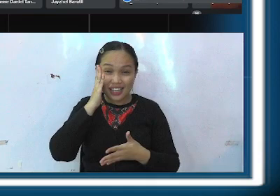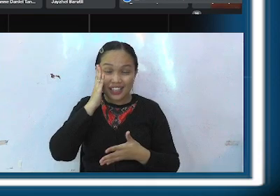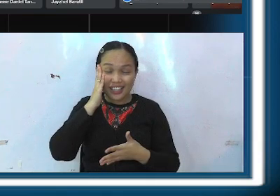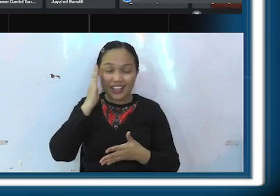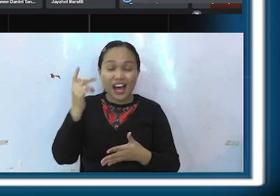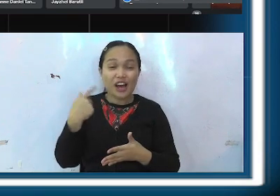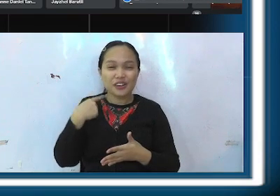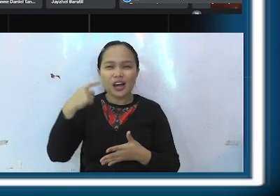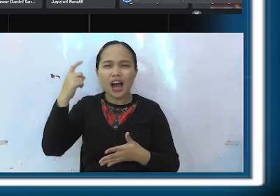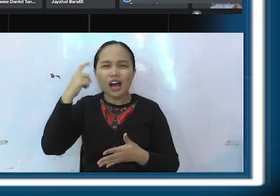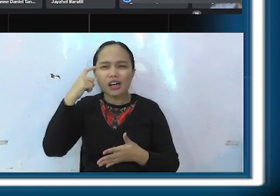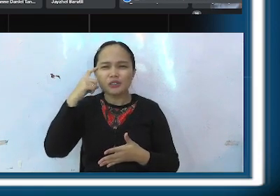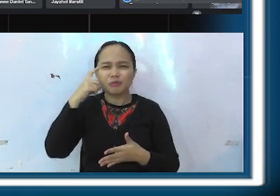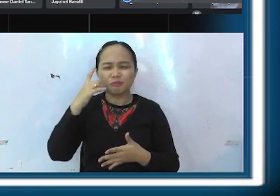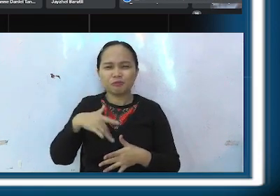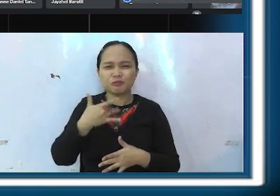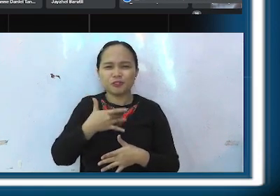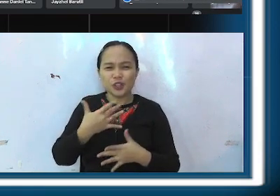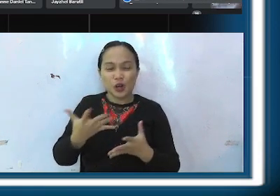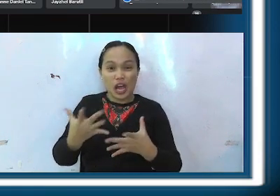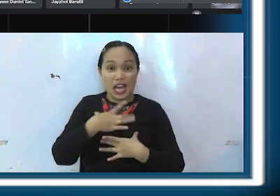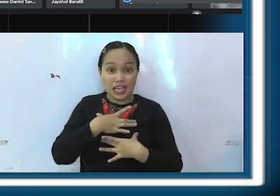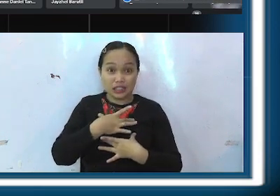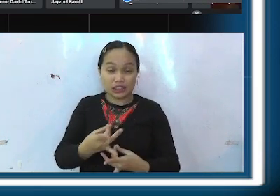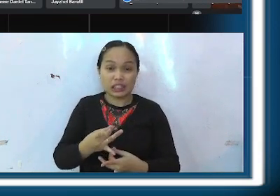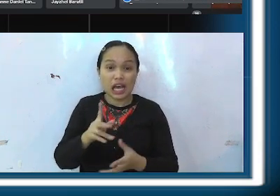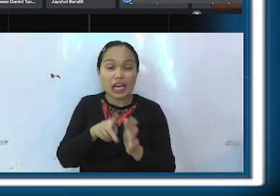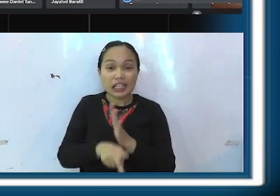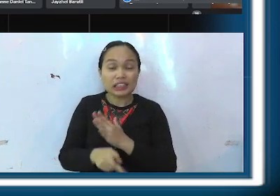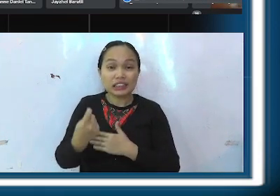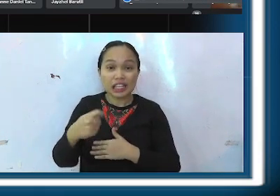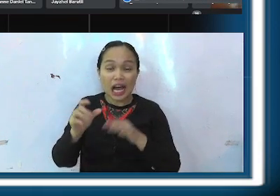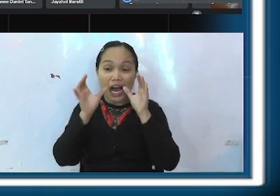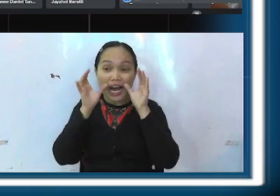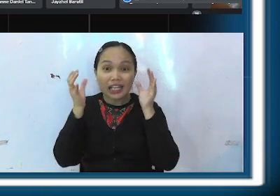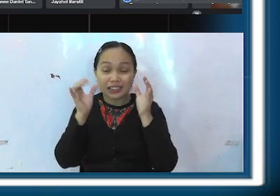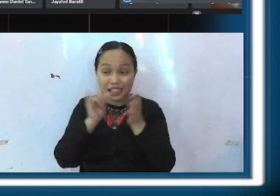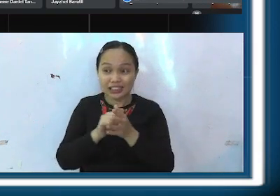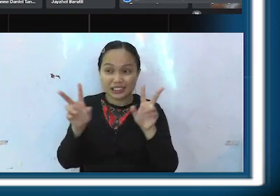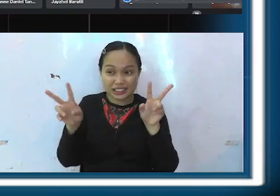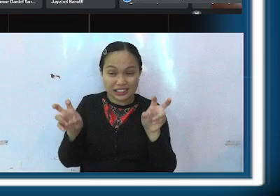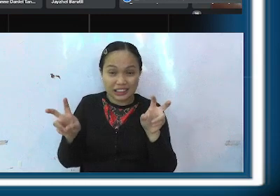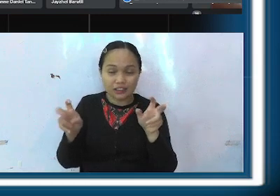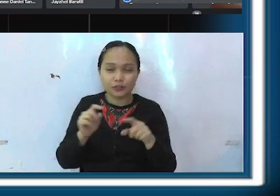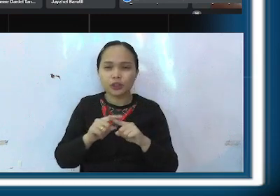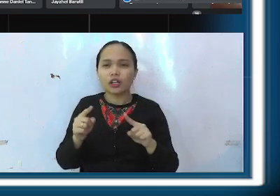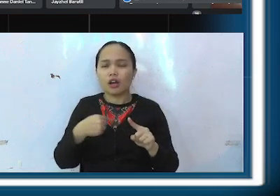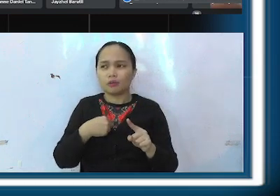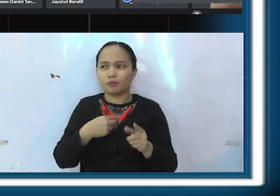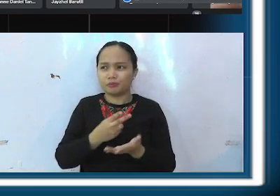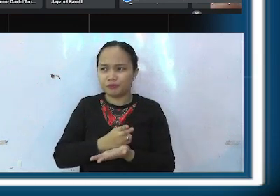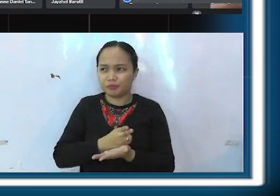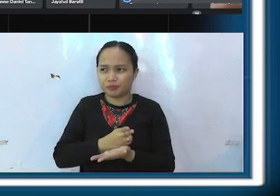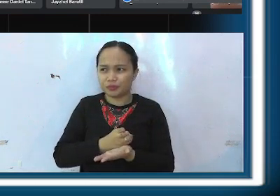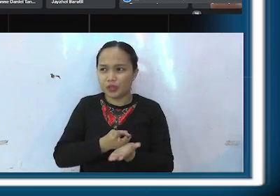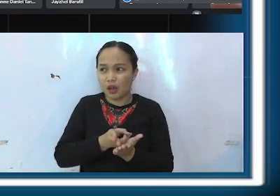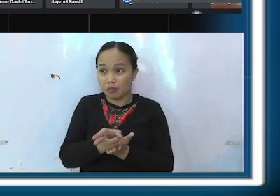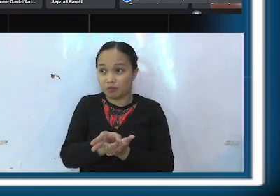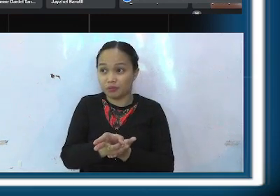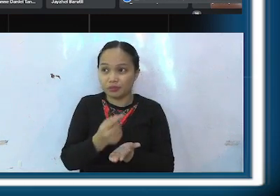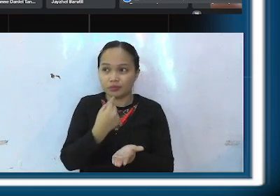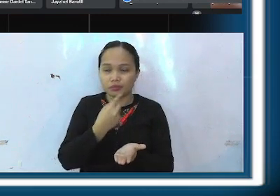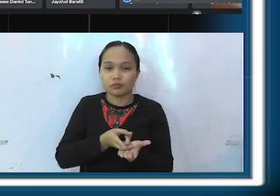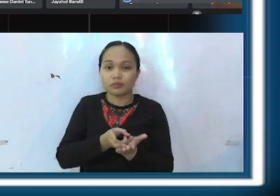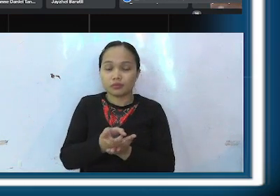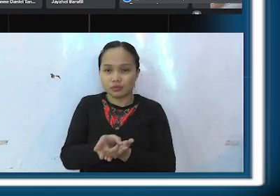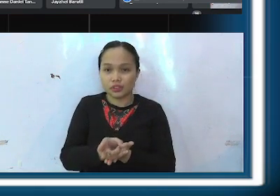Uh-huh. That's good. Curiosity killed the cat. All right. Let me just be honest with you, okay?